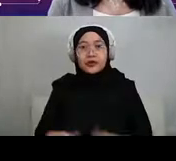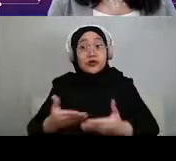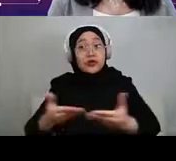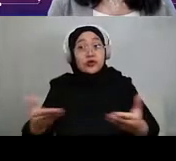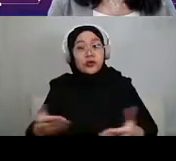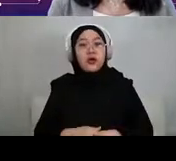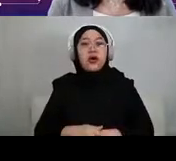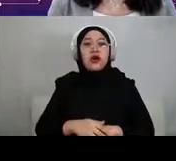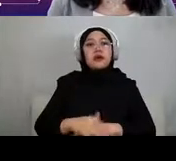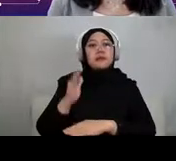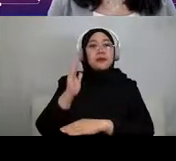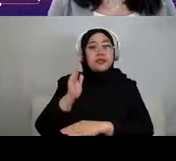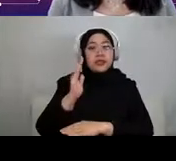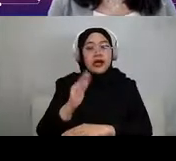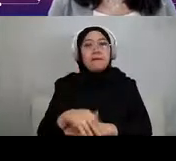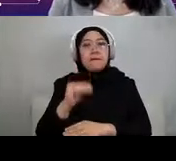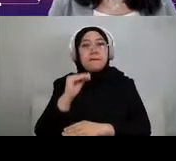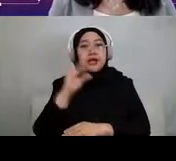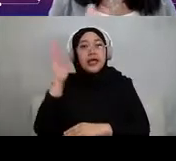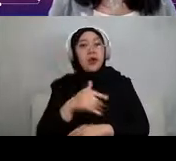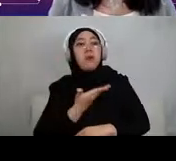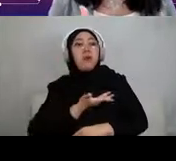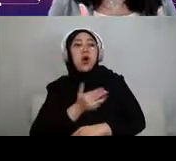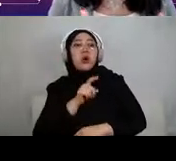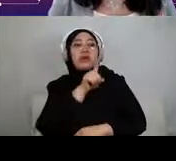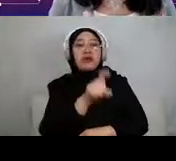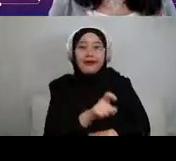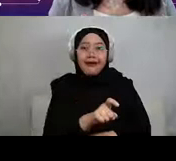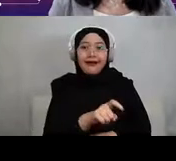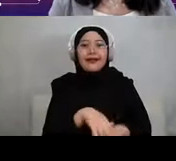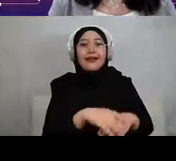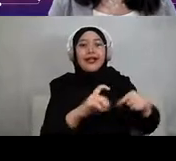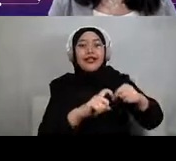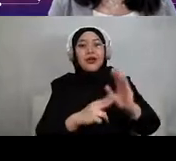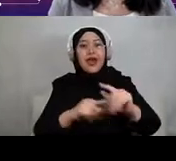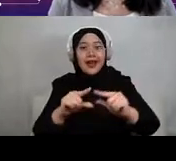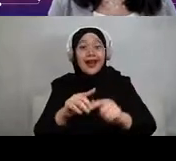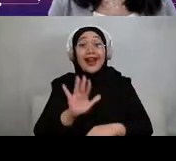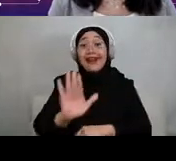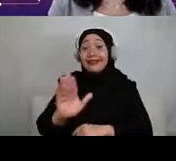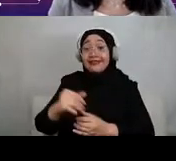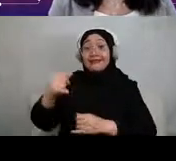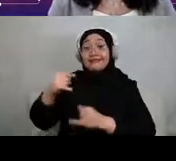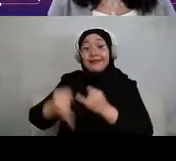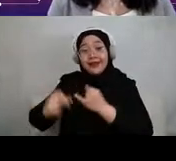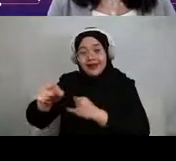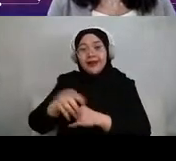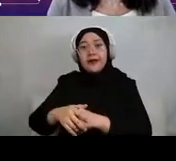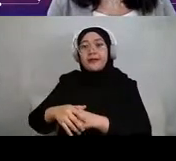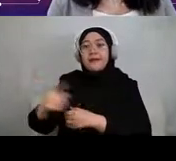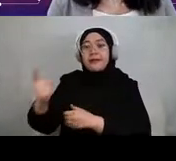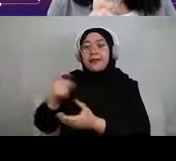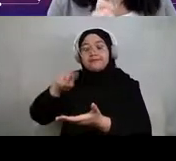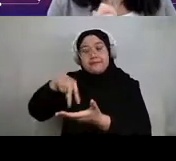And we will be reading the questions to the speakers during the question and answer session of the panel